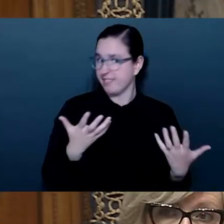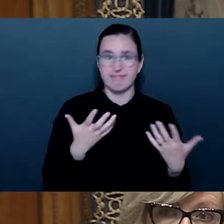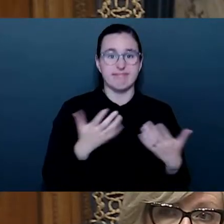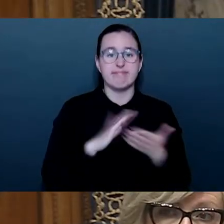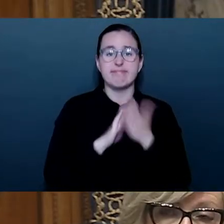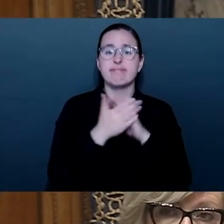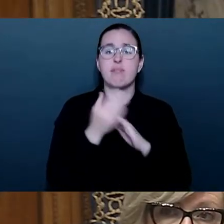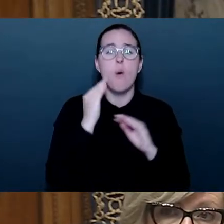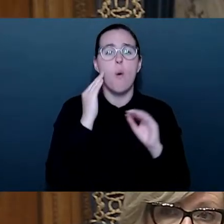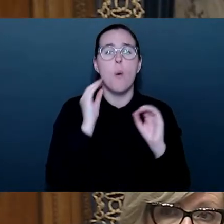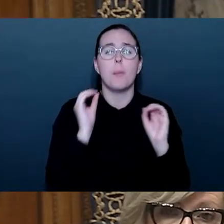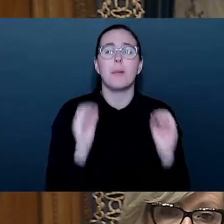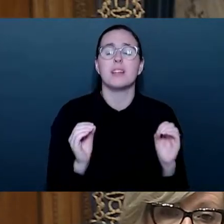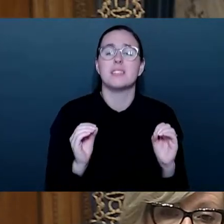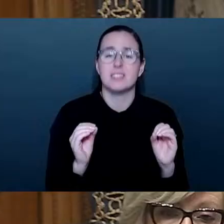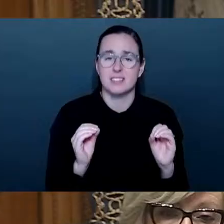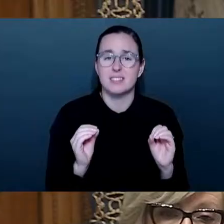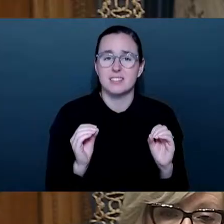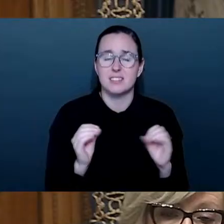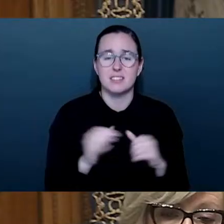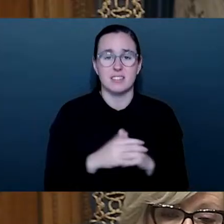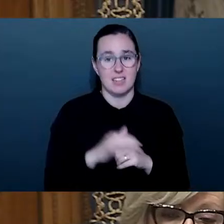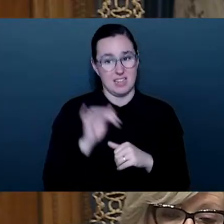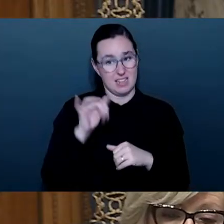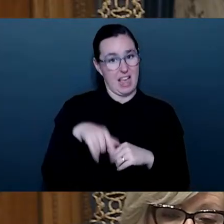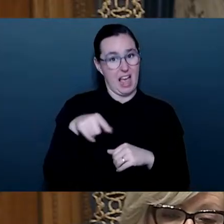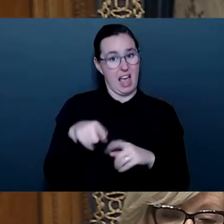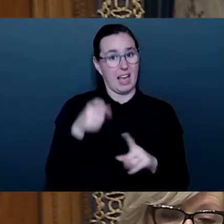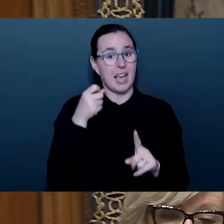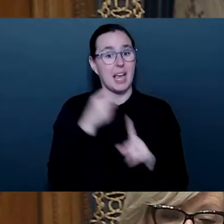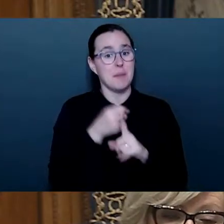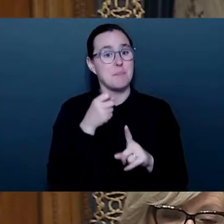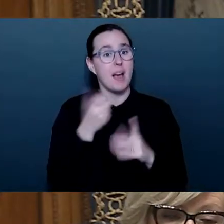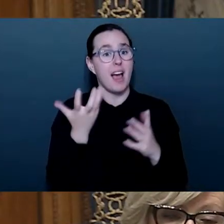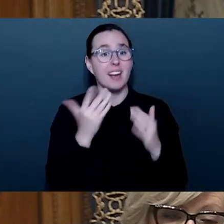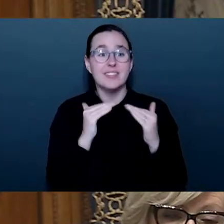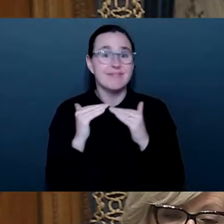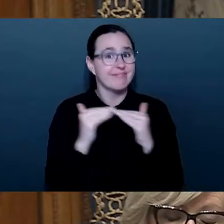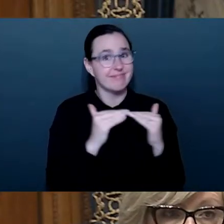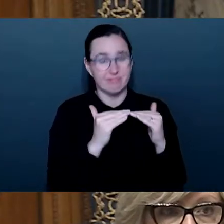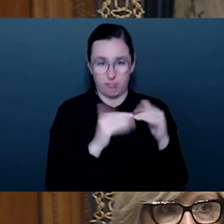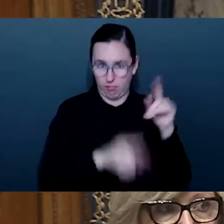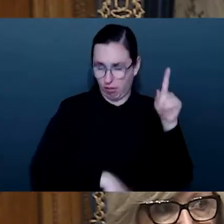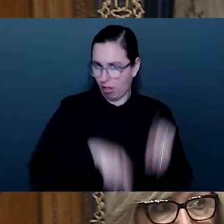with low or fixed incomes, Indigenous and racialized renters,